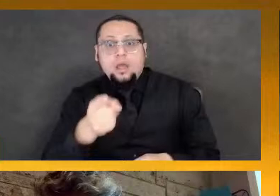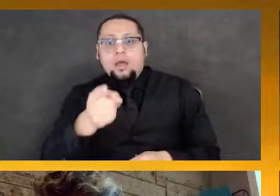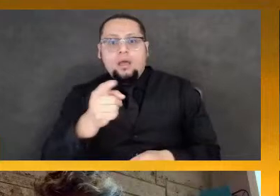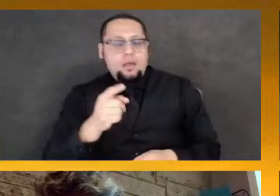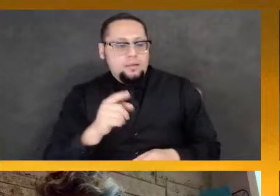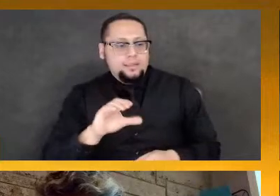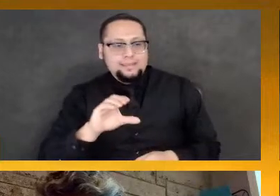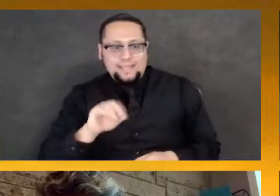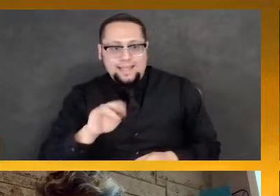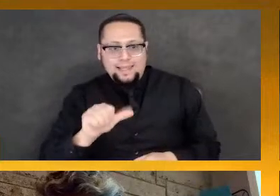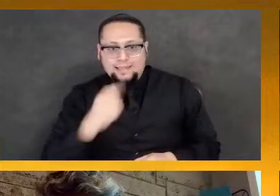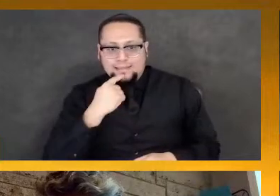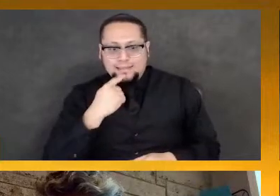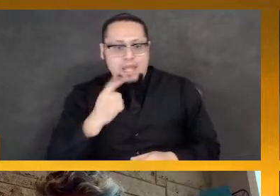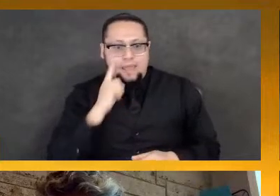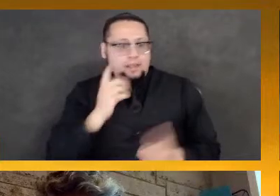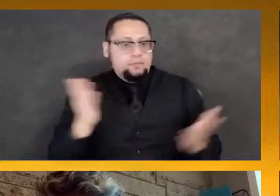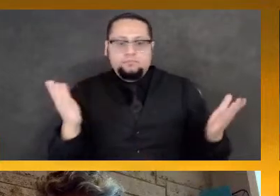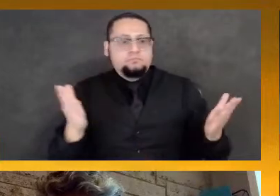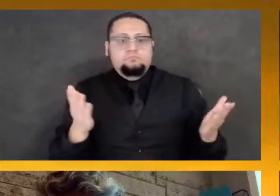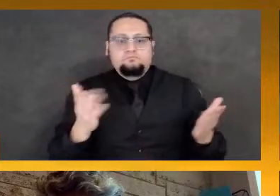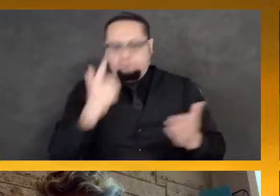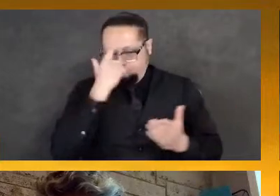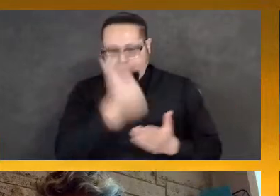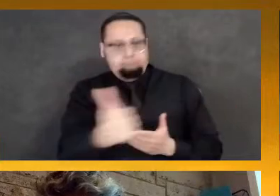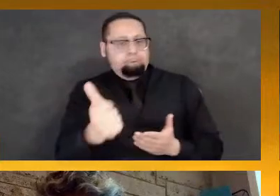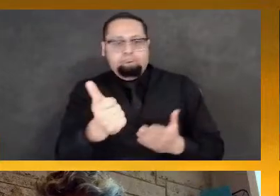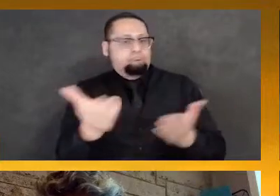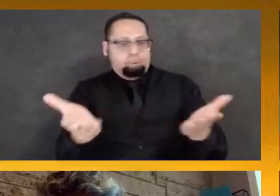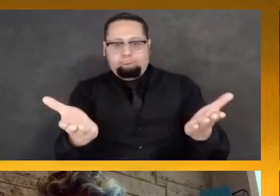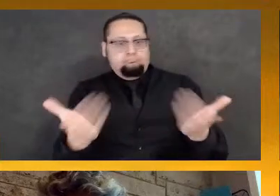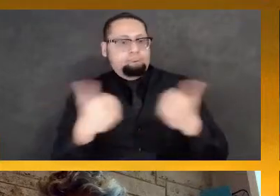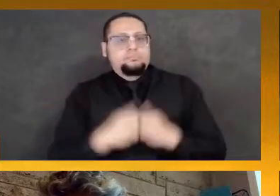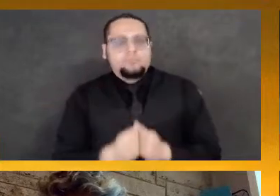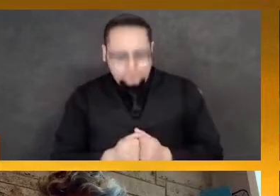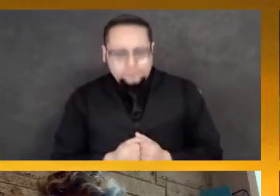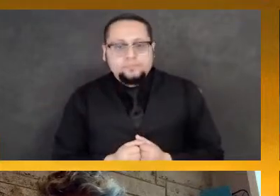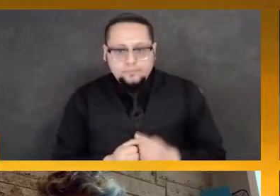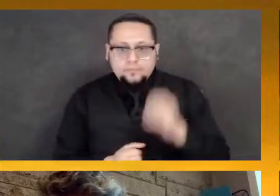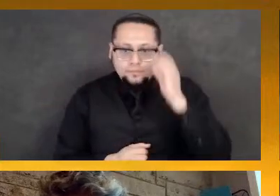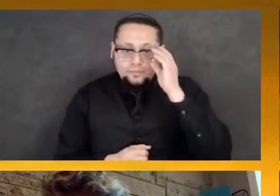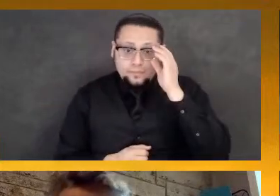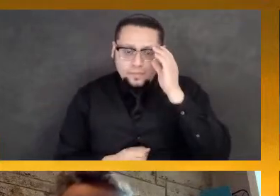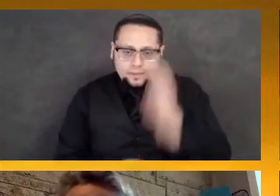just as you guys wish to speak. okay, thank you.